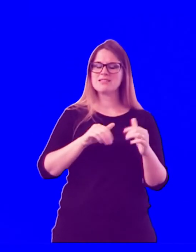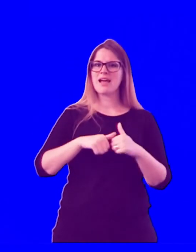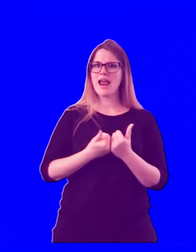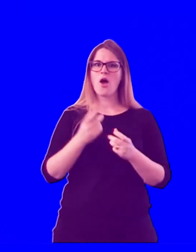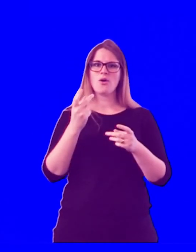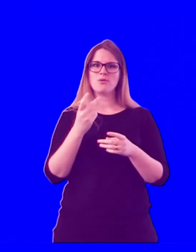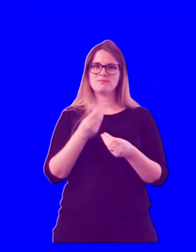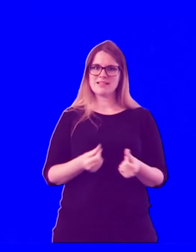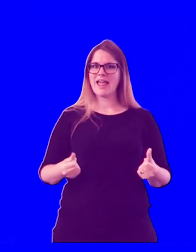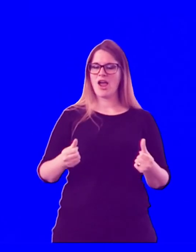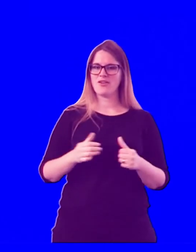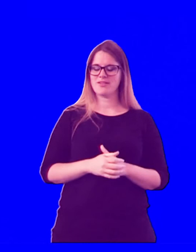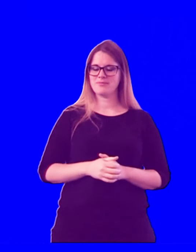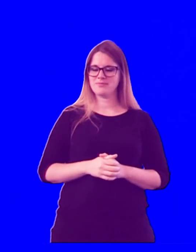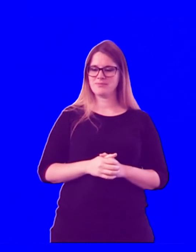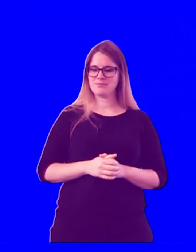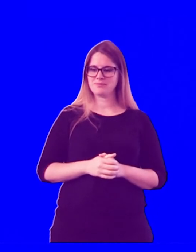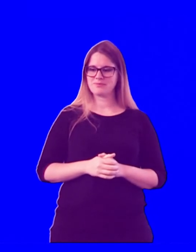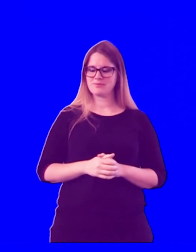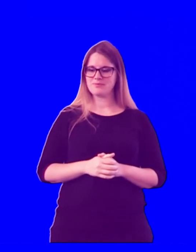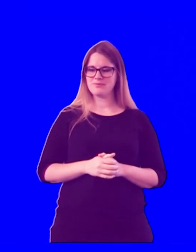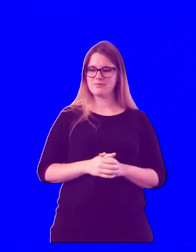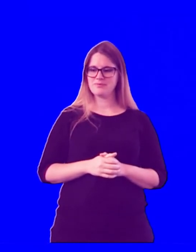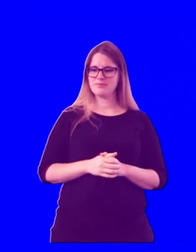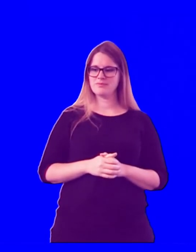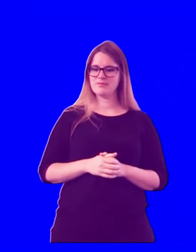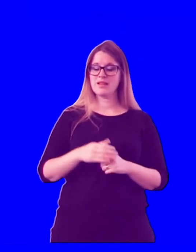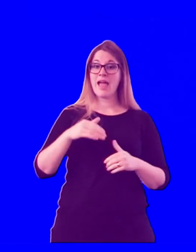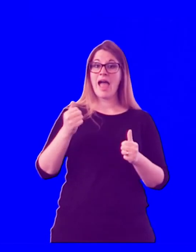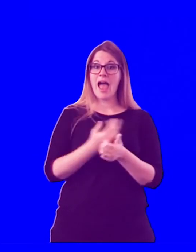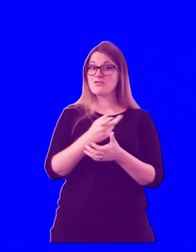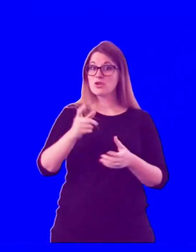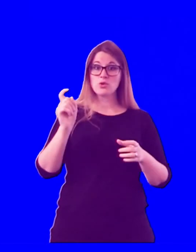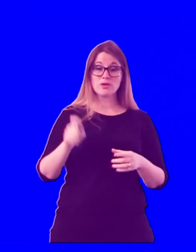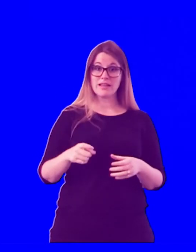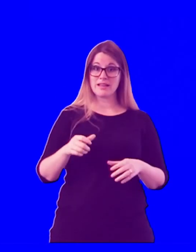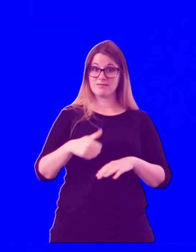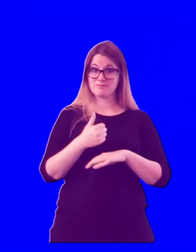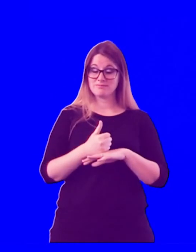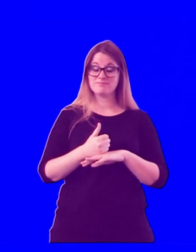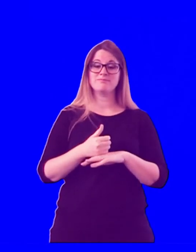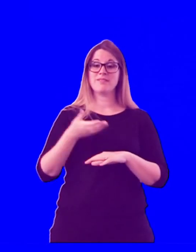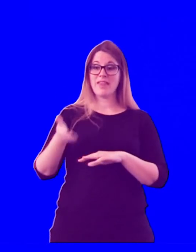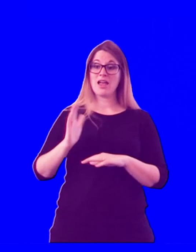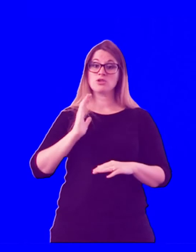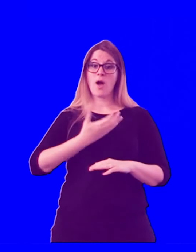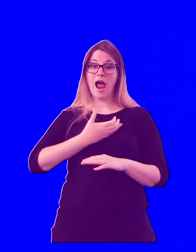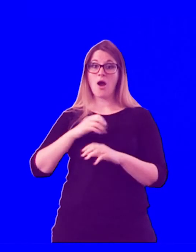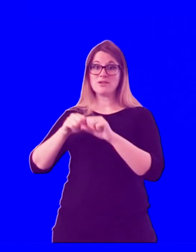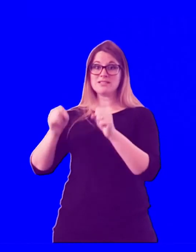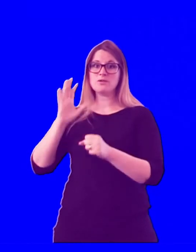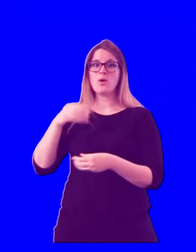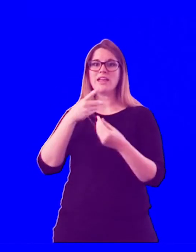how to take care of it from there. So then you're going to be remediating your systems next. You have everything you need. Our framework will give you some